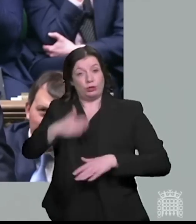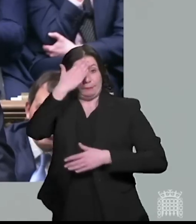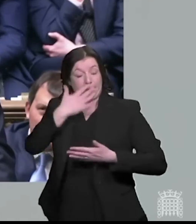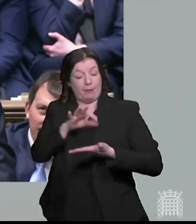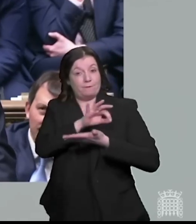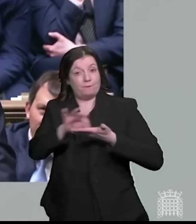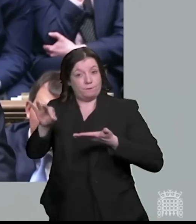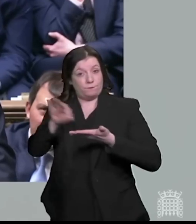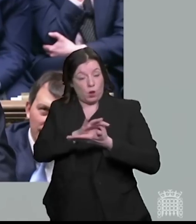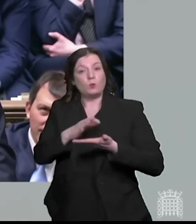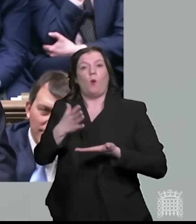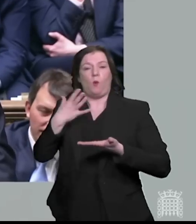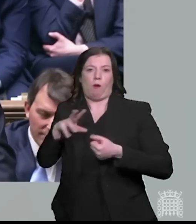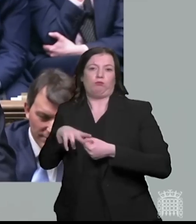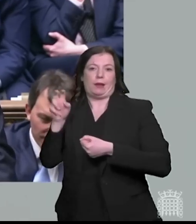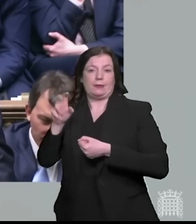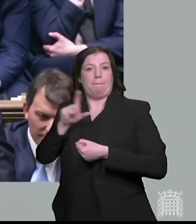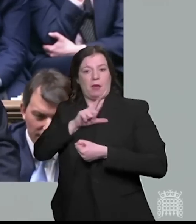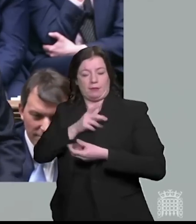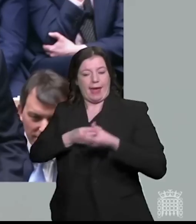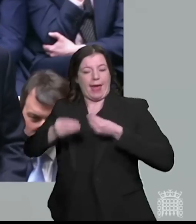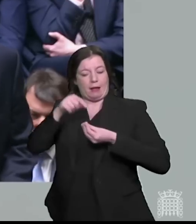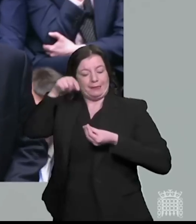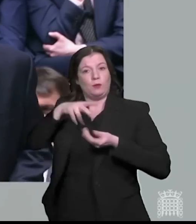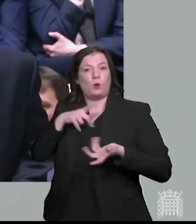people to change our economic model.